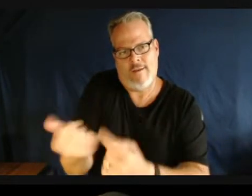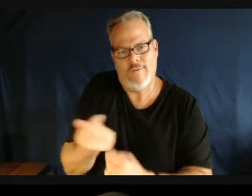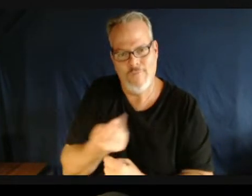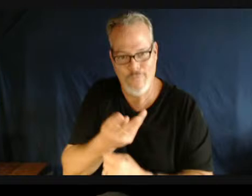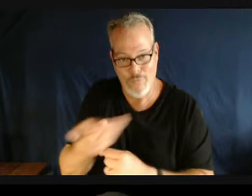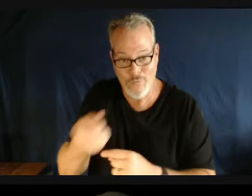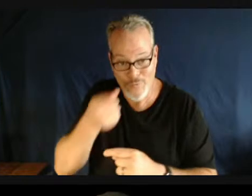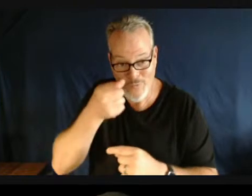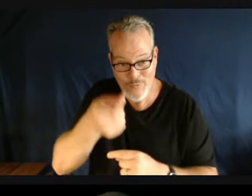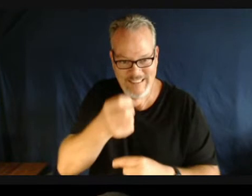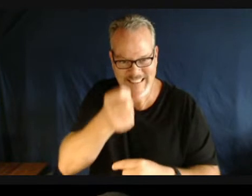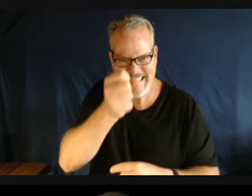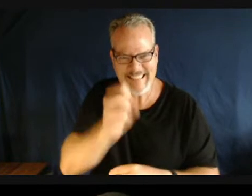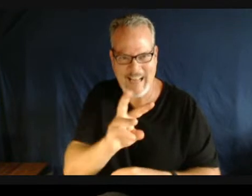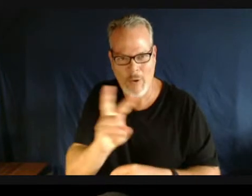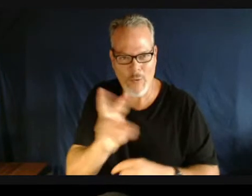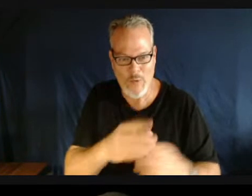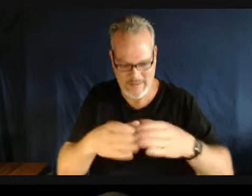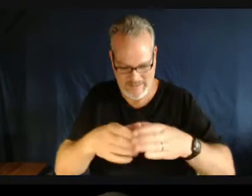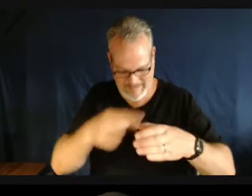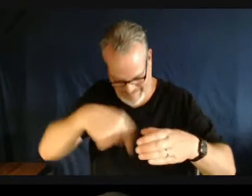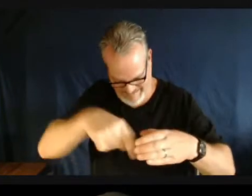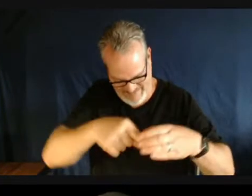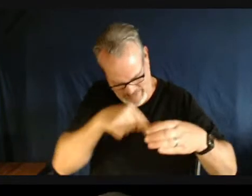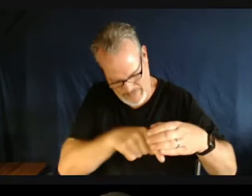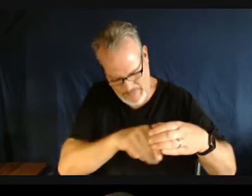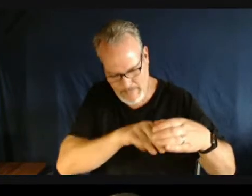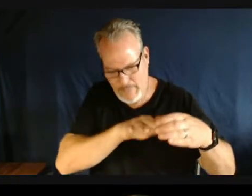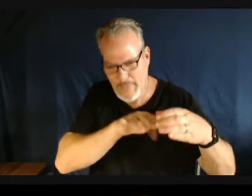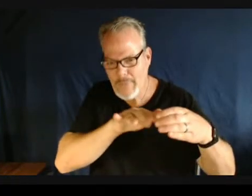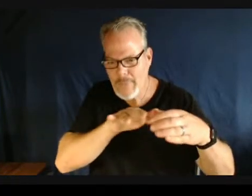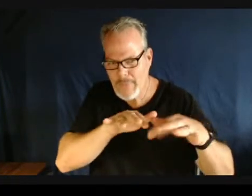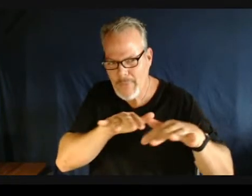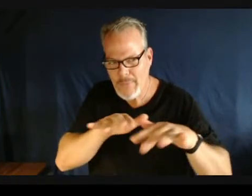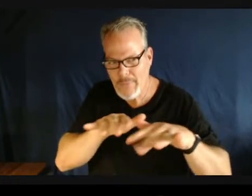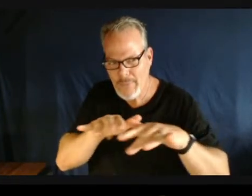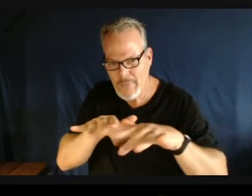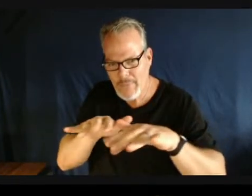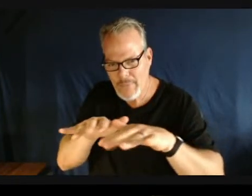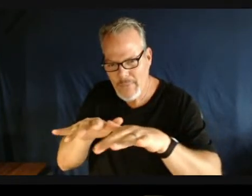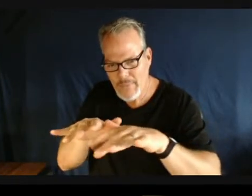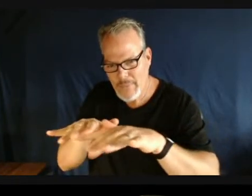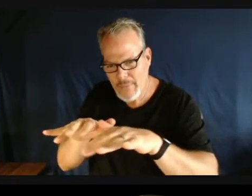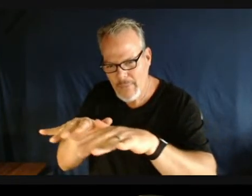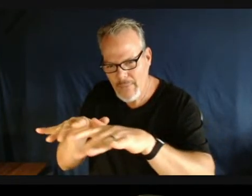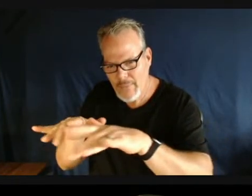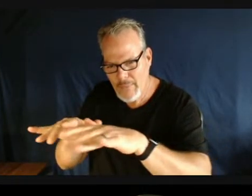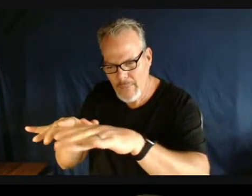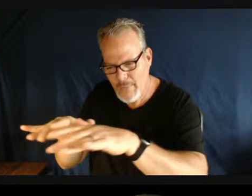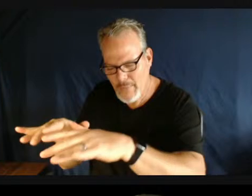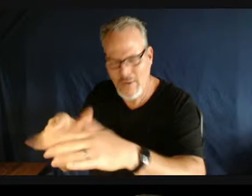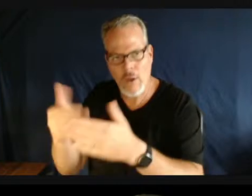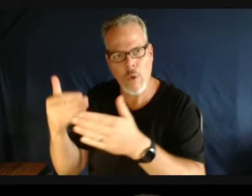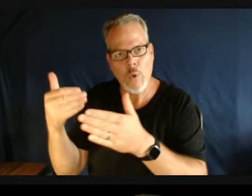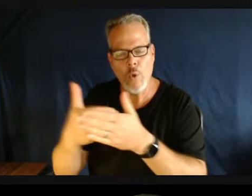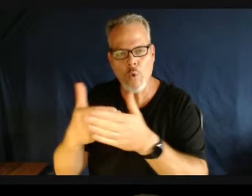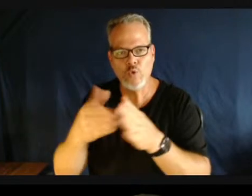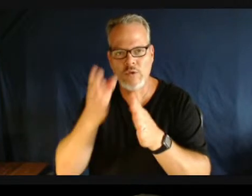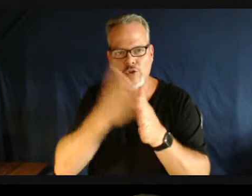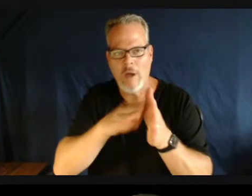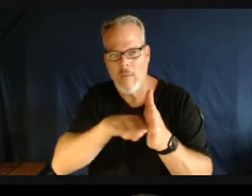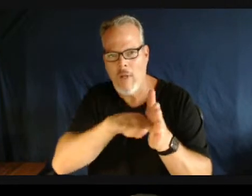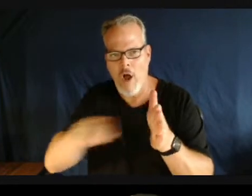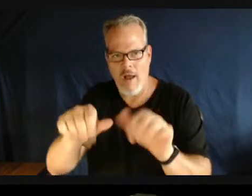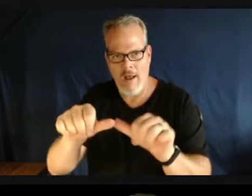flows into the center of the crater, and the ooze-up flows on the eastern margin close to the downdrop block. All